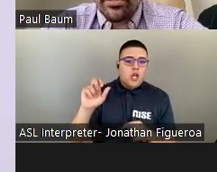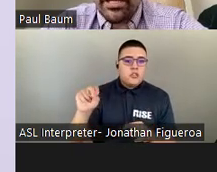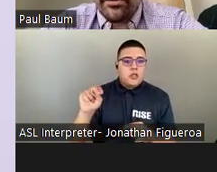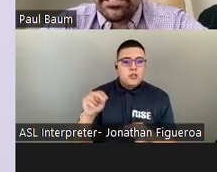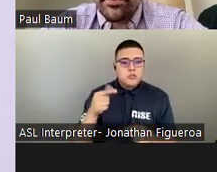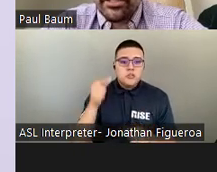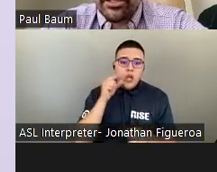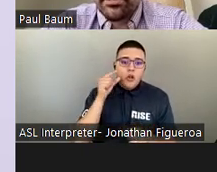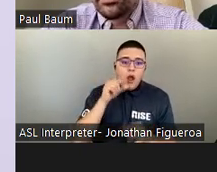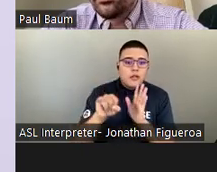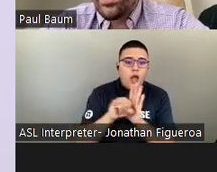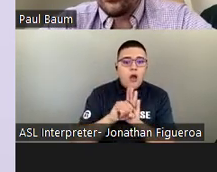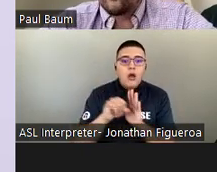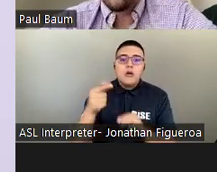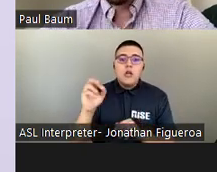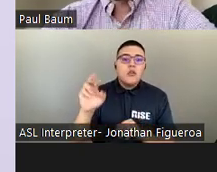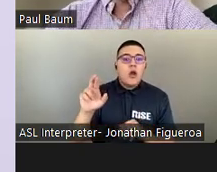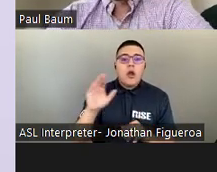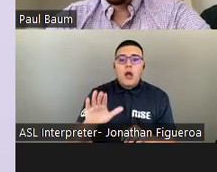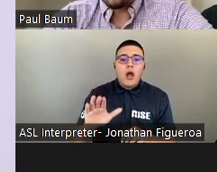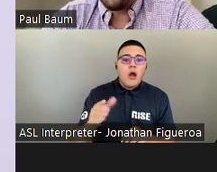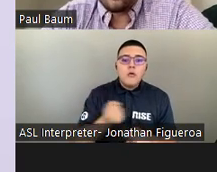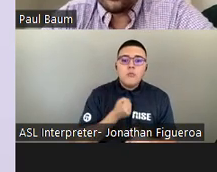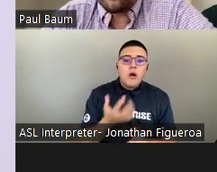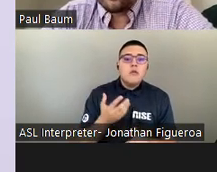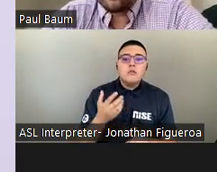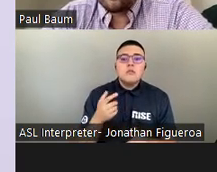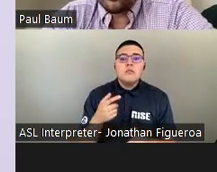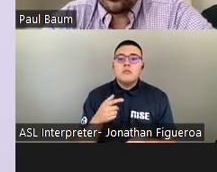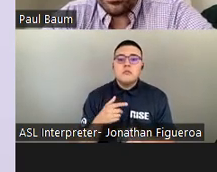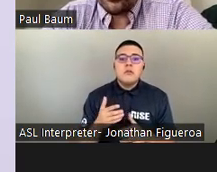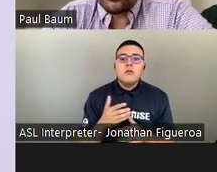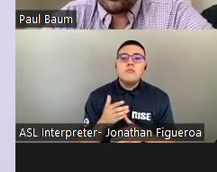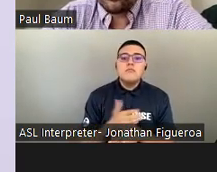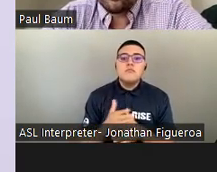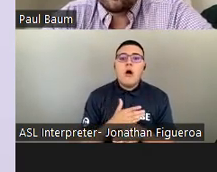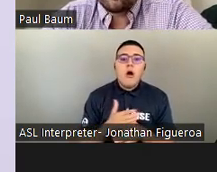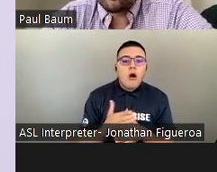or gender expression to anyone without the student's consent.